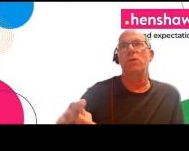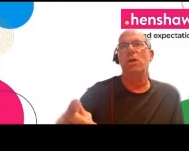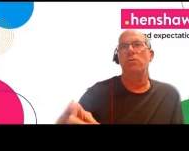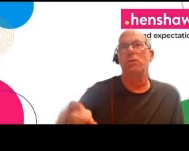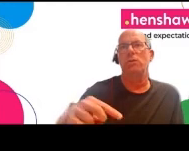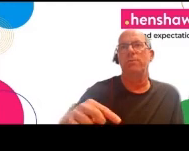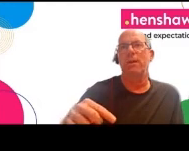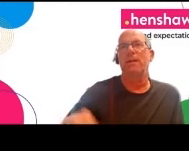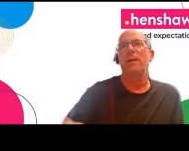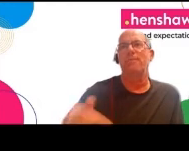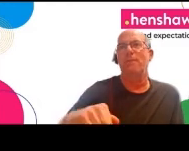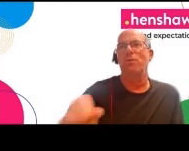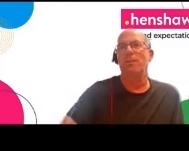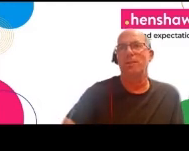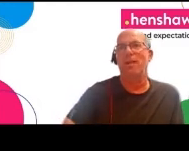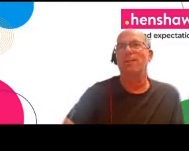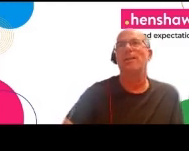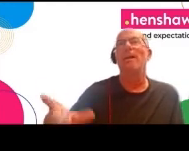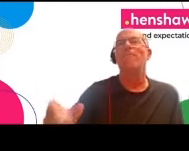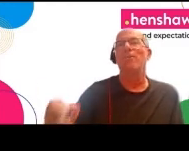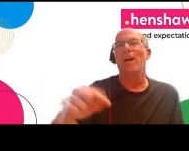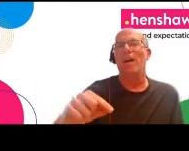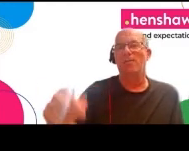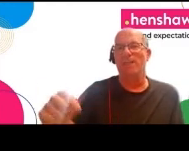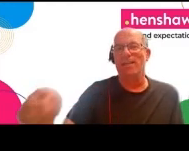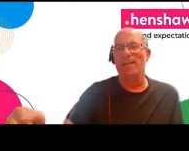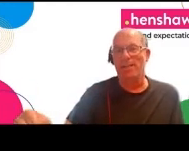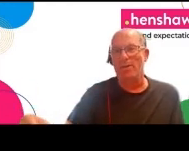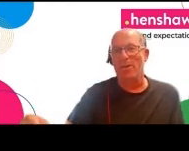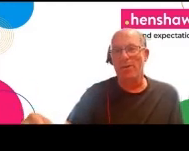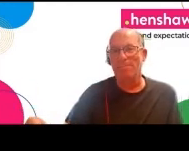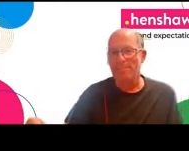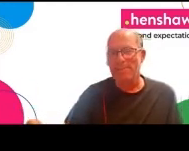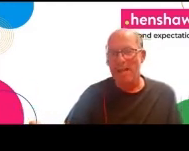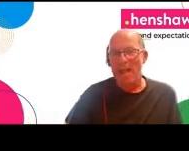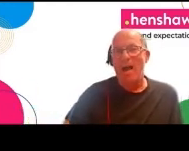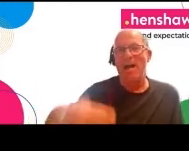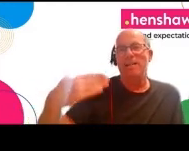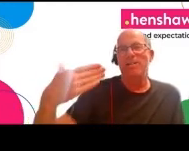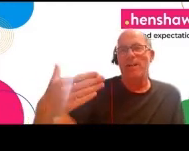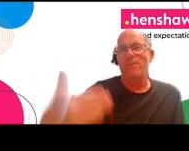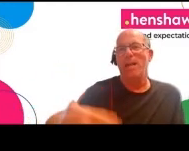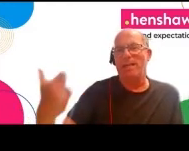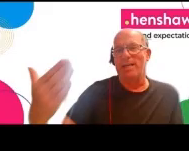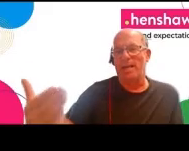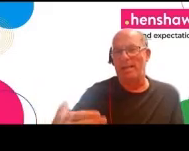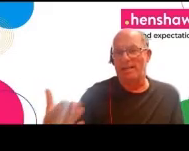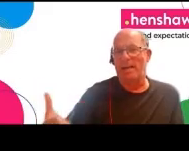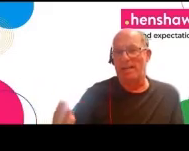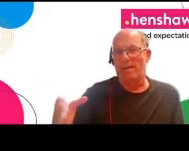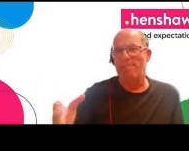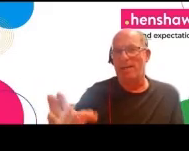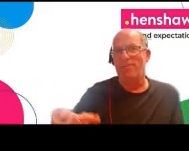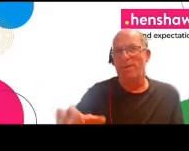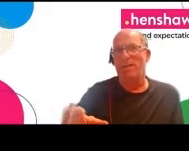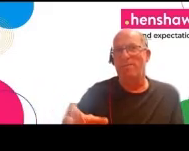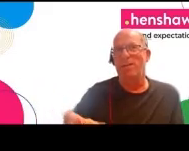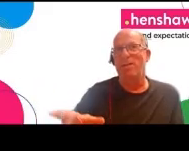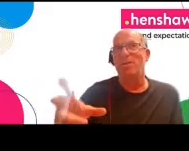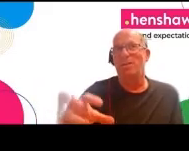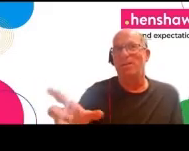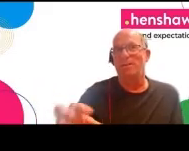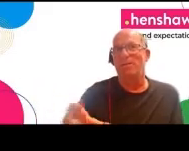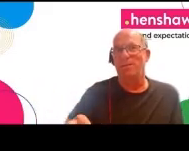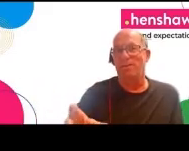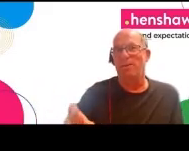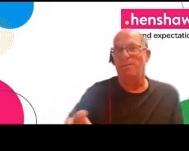two buttons are used, I've already set for answering and ending a call. So it can get a bit confusing